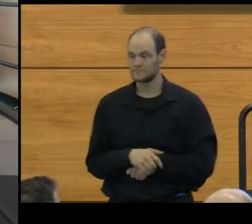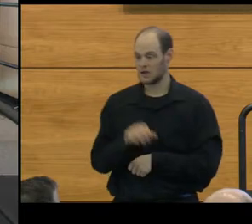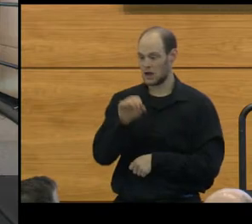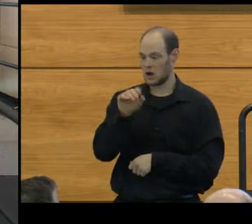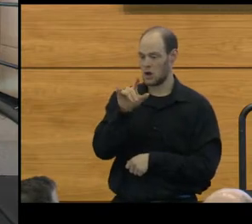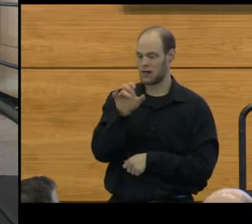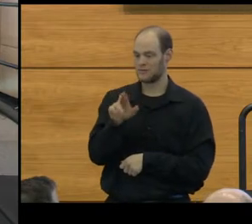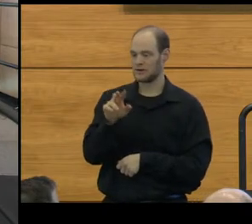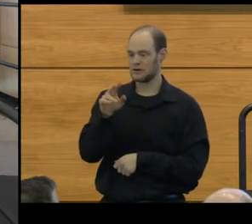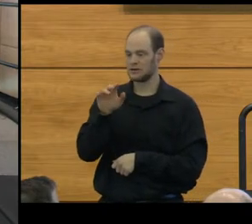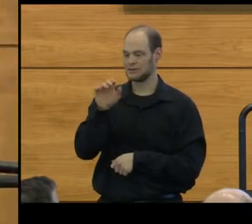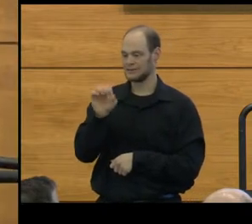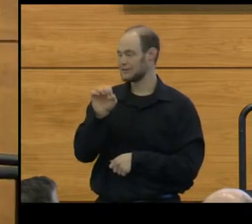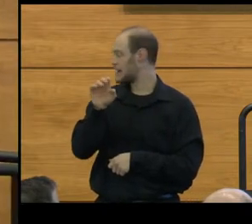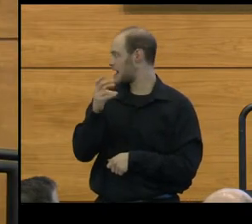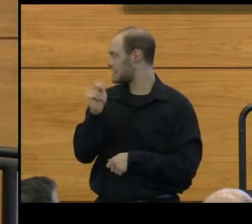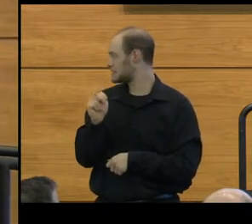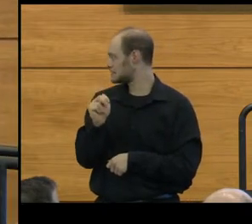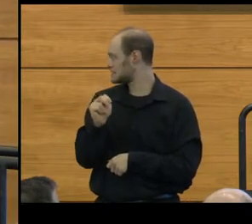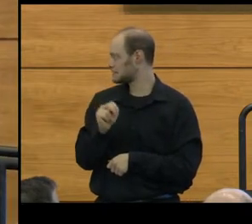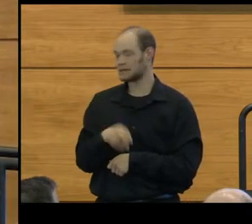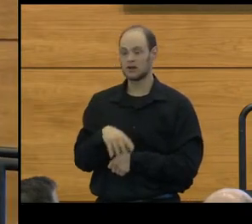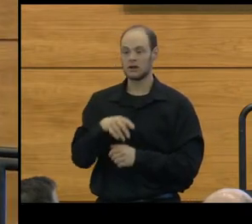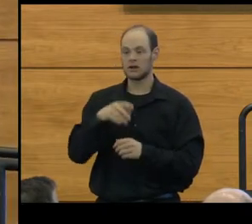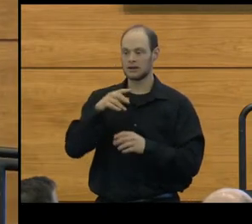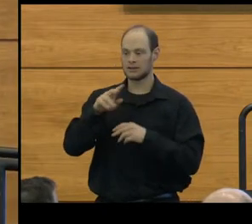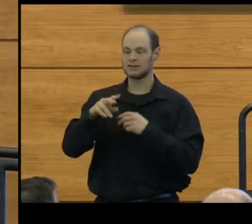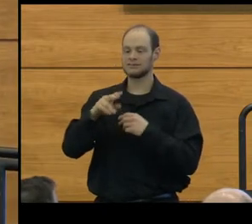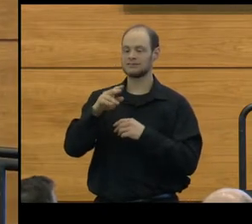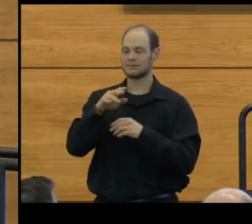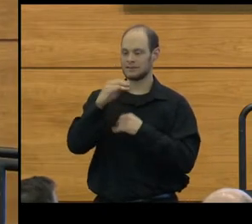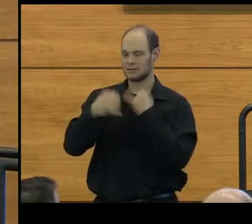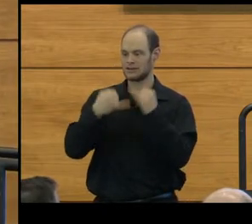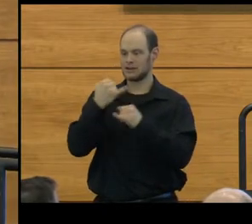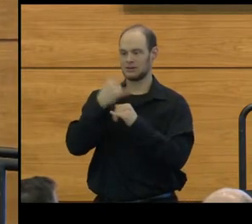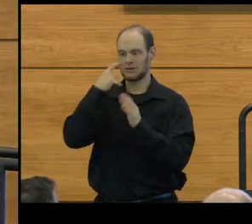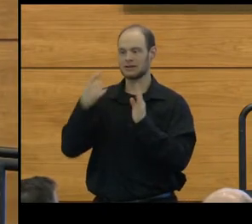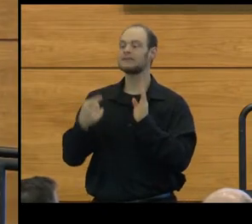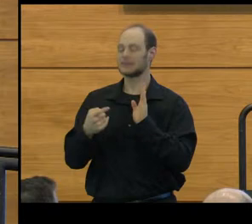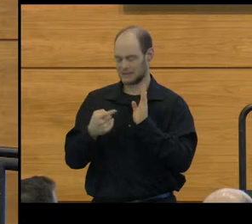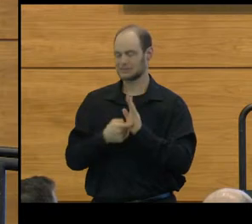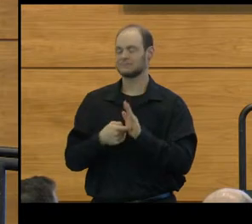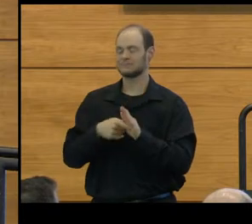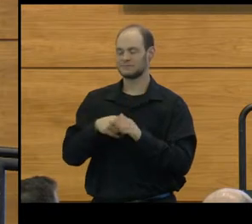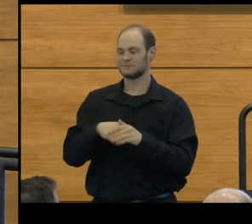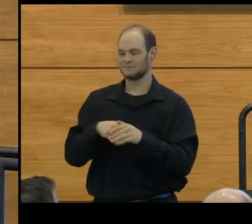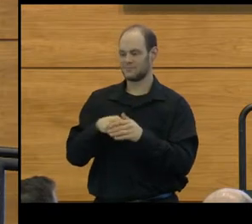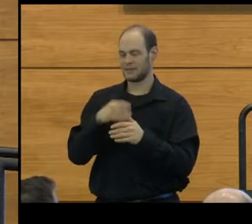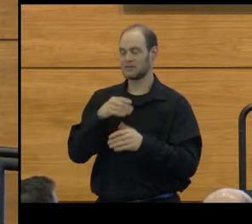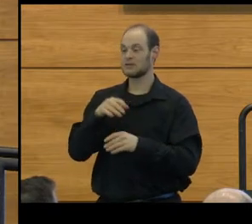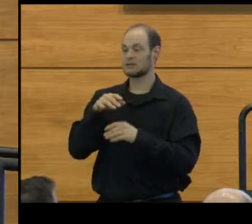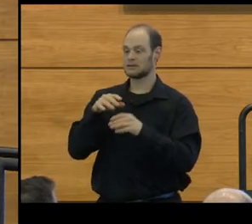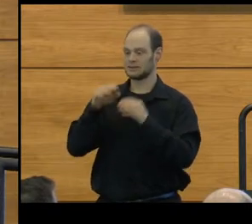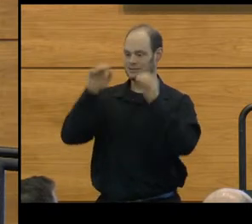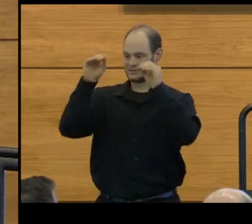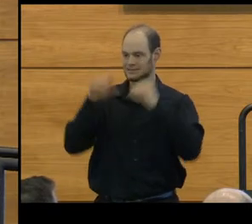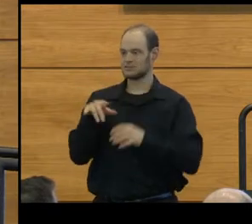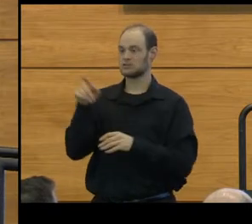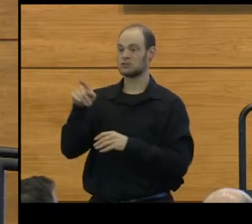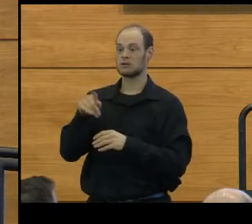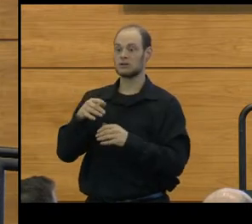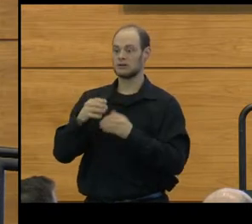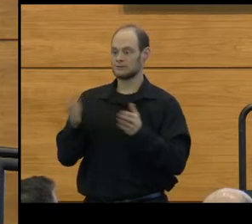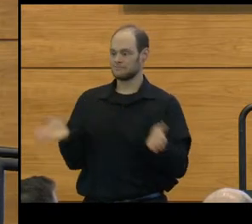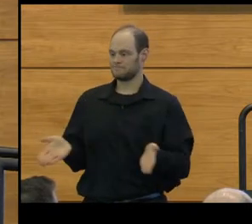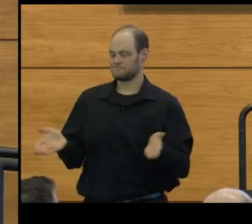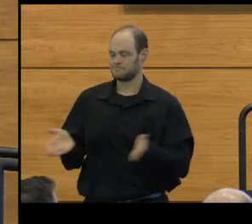Oliver L. Hameson, an internationally recognized human-computer interaction scholar, advances social